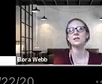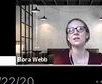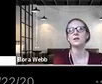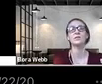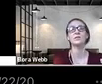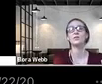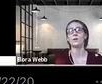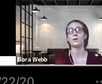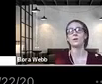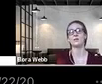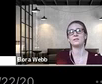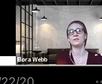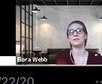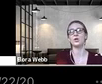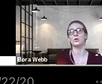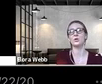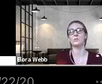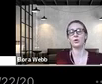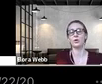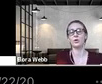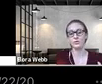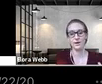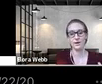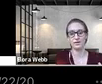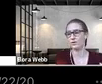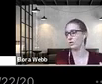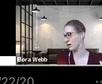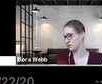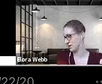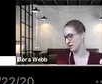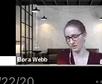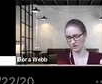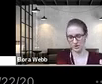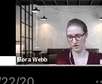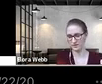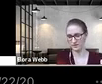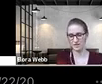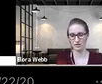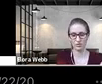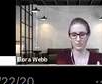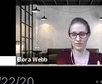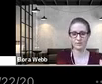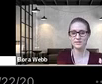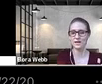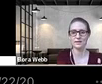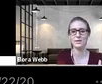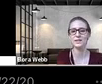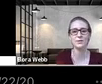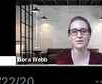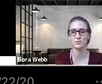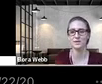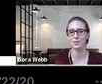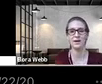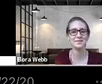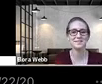that is, uh, it's a great question because at the start we were doing it all over email and oh my gosh, was that a train wreck? Cause then, you know, if someone's getting a